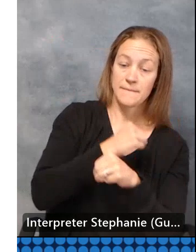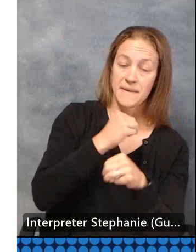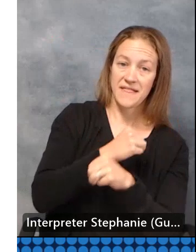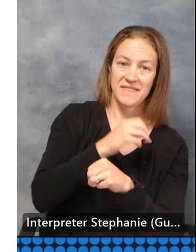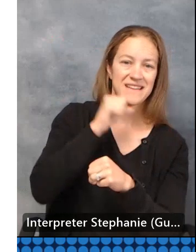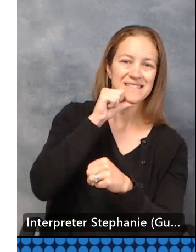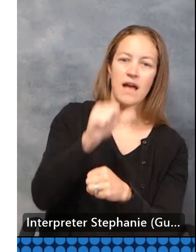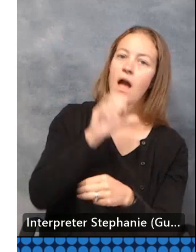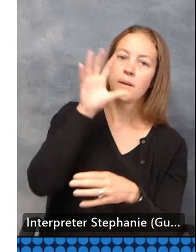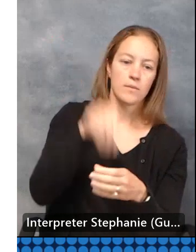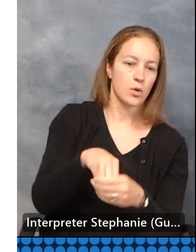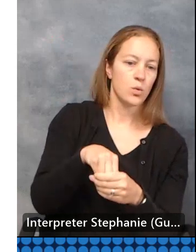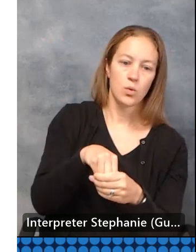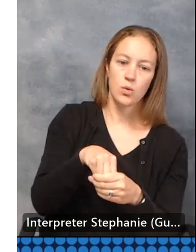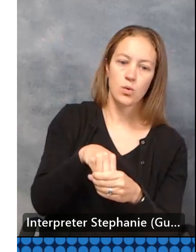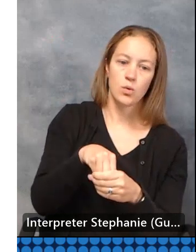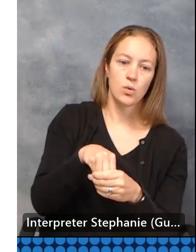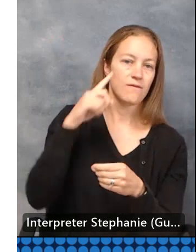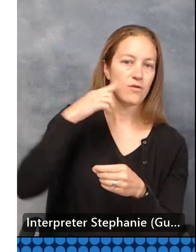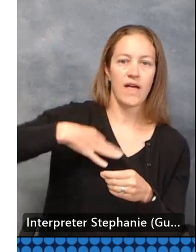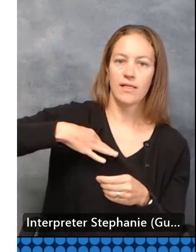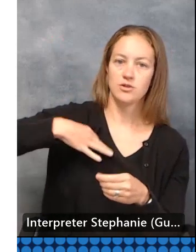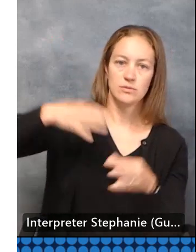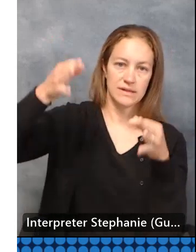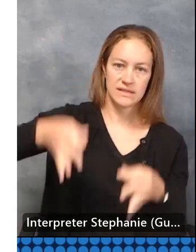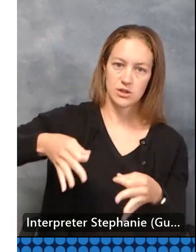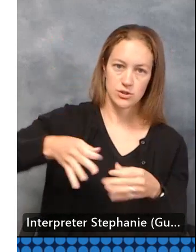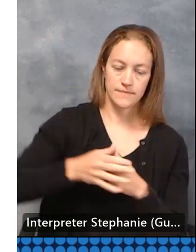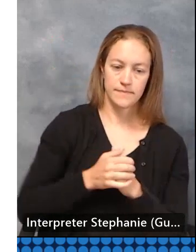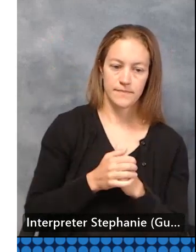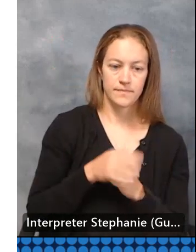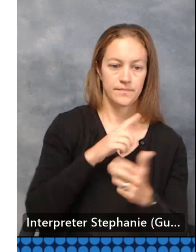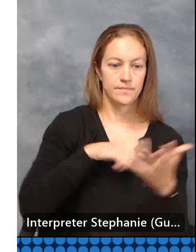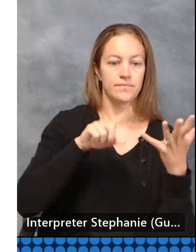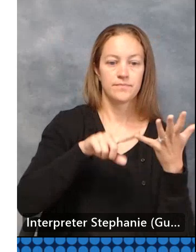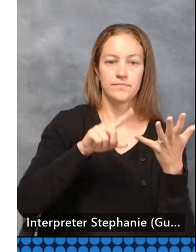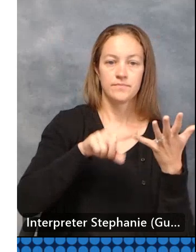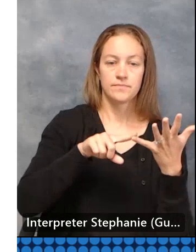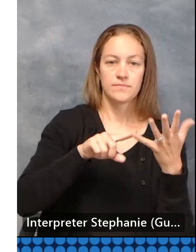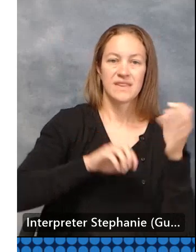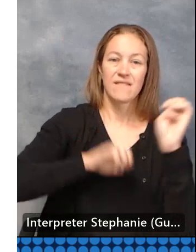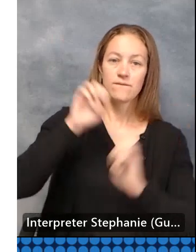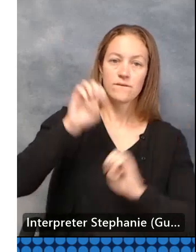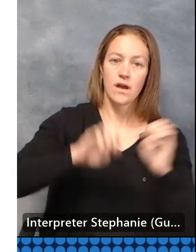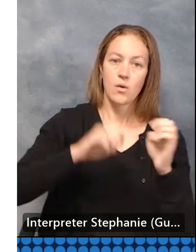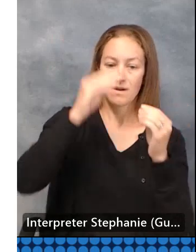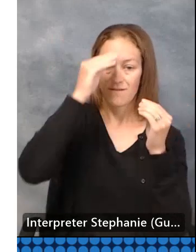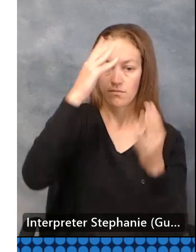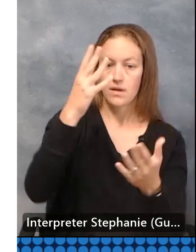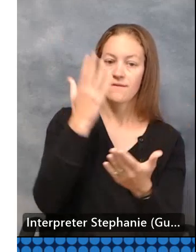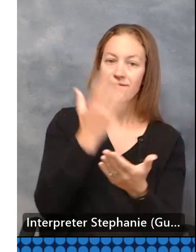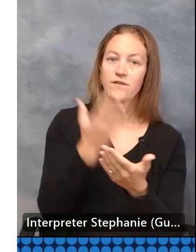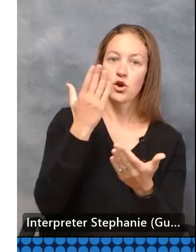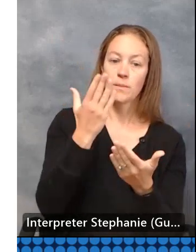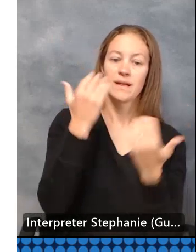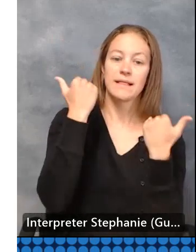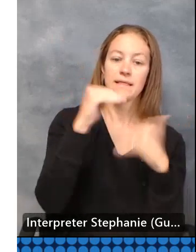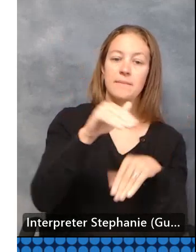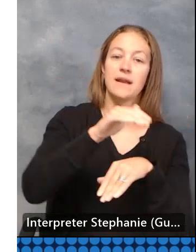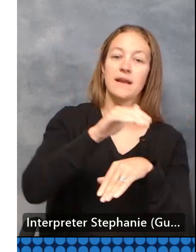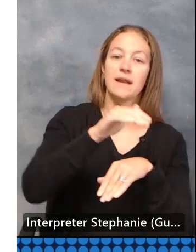not a determinant factor in the eligibility decision. Number 5, evaluation information confirms